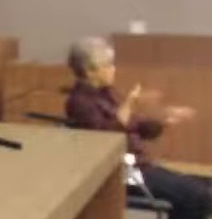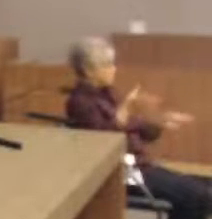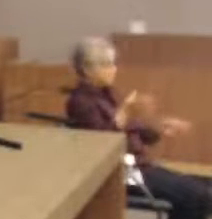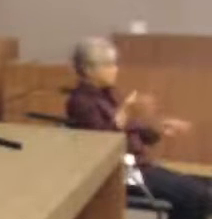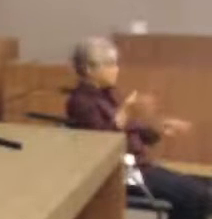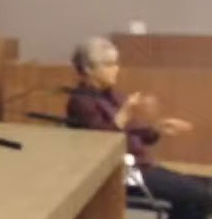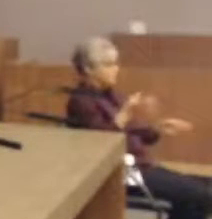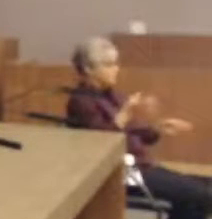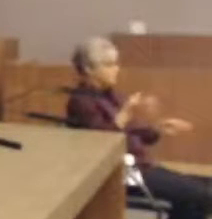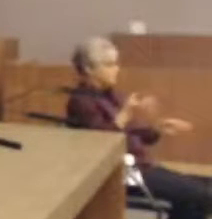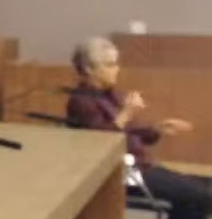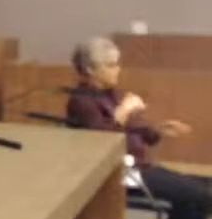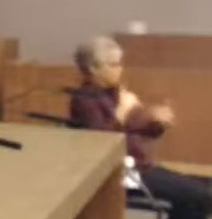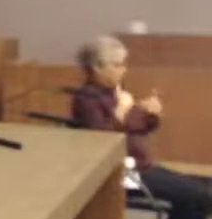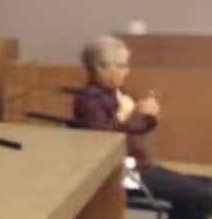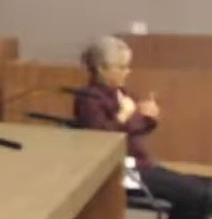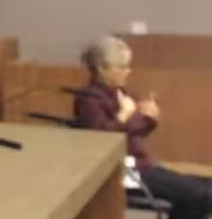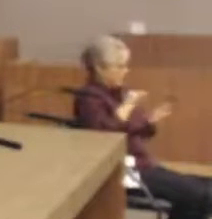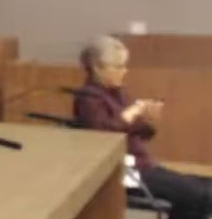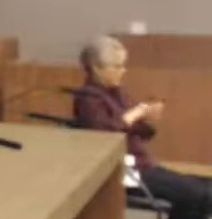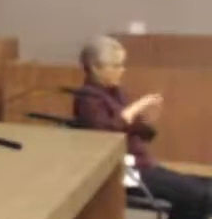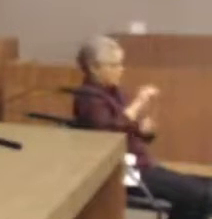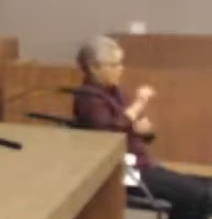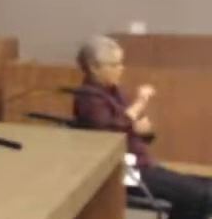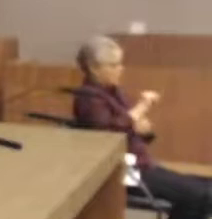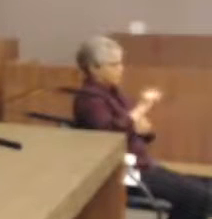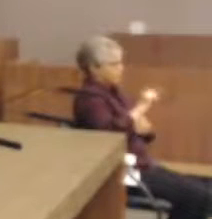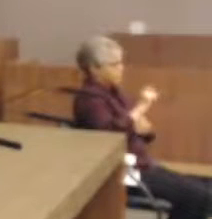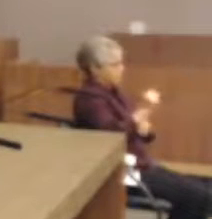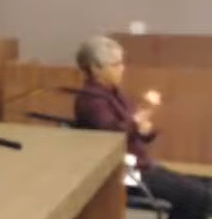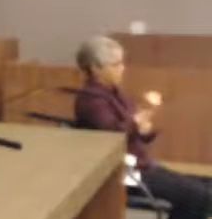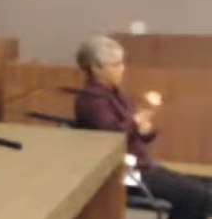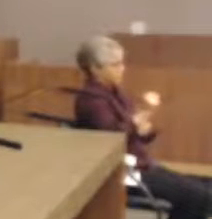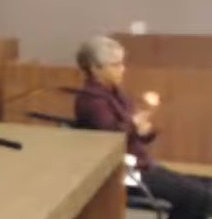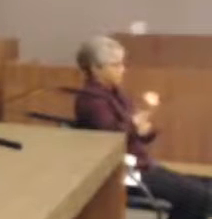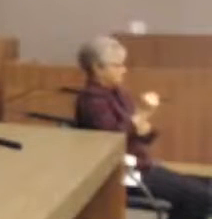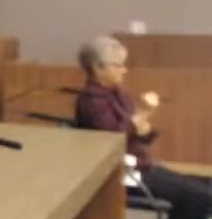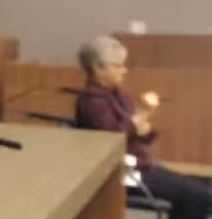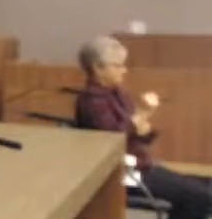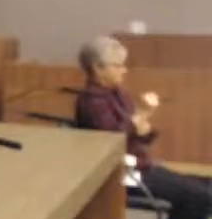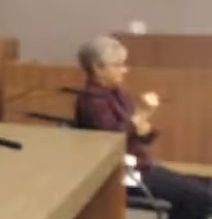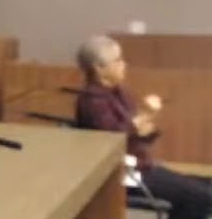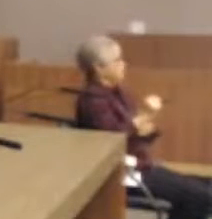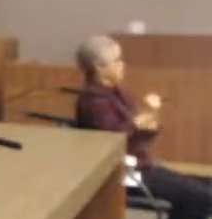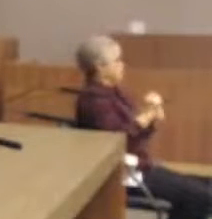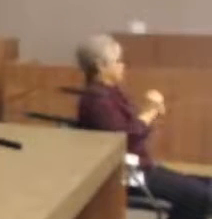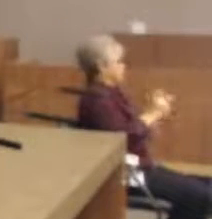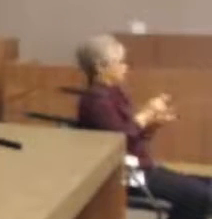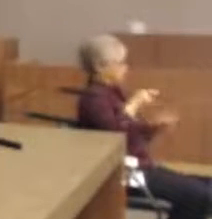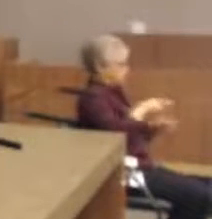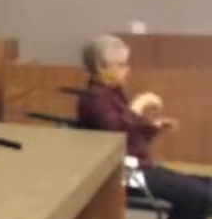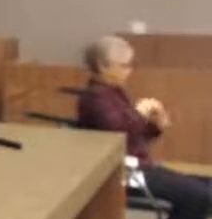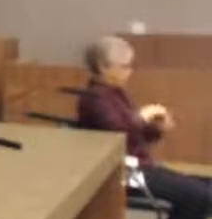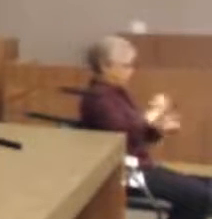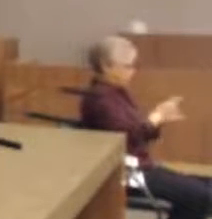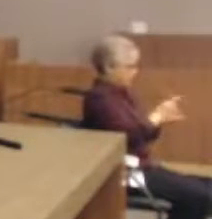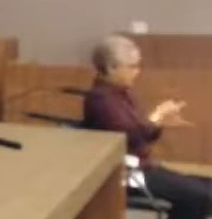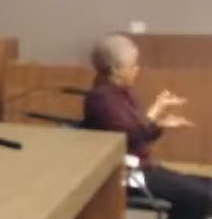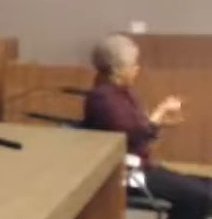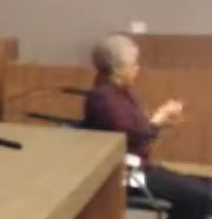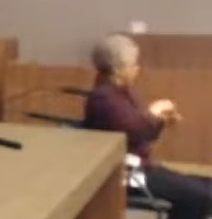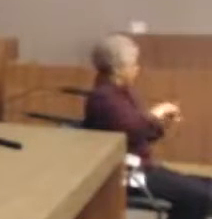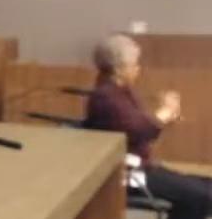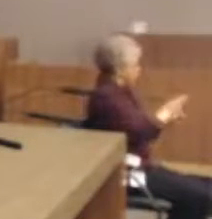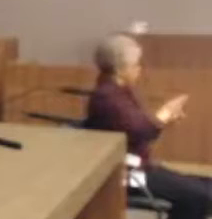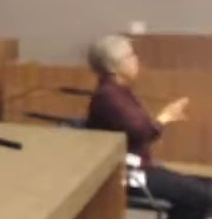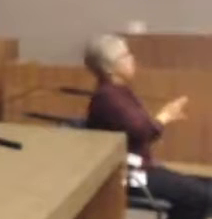that context to go back to give our brain some signals and say, okay, you were in the kitchen. What would you have been doing in the kitchen? You wanted a sandwich,